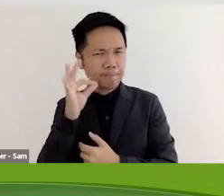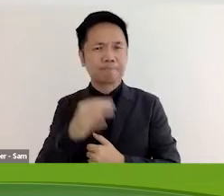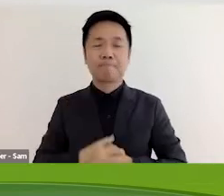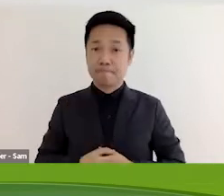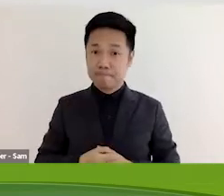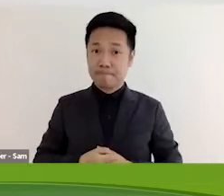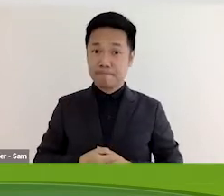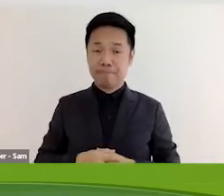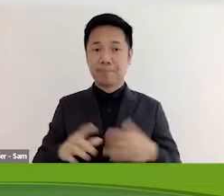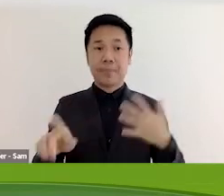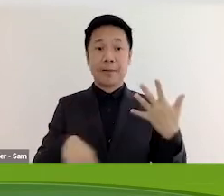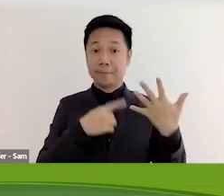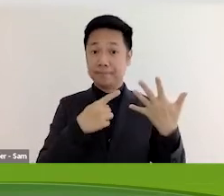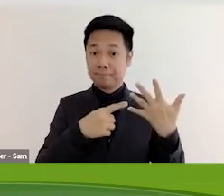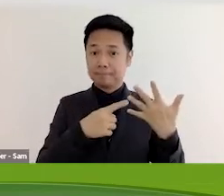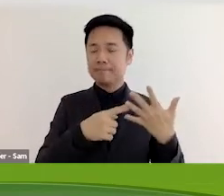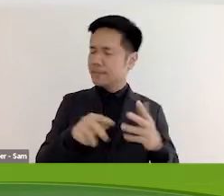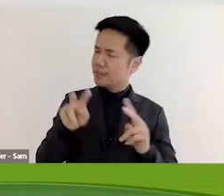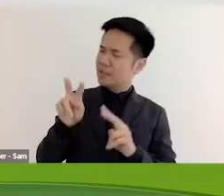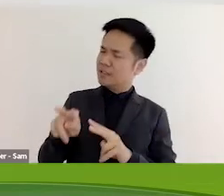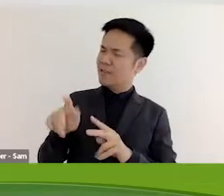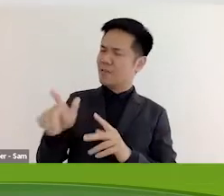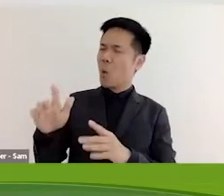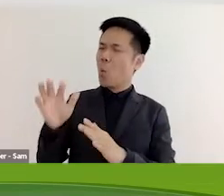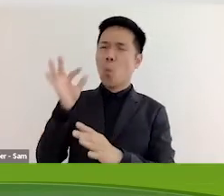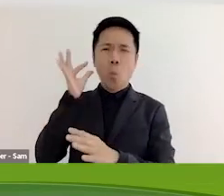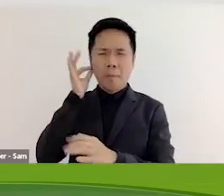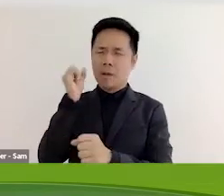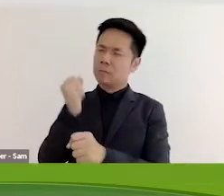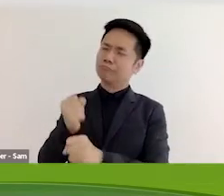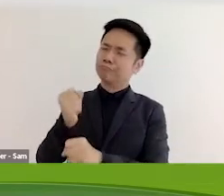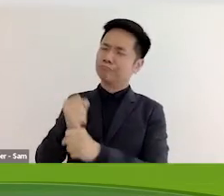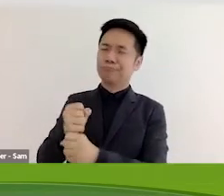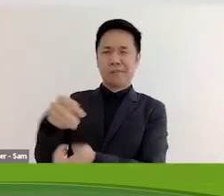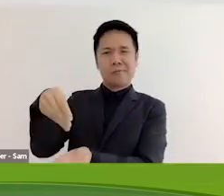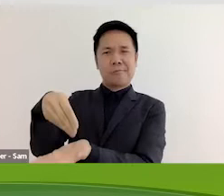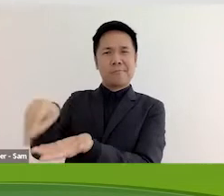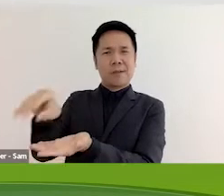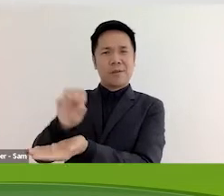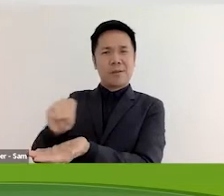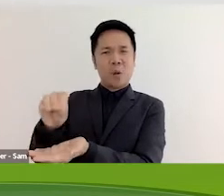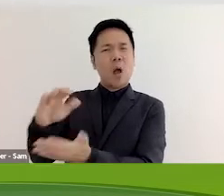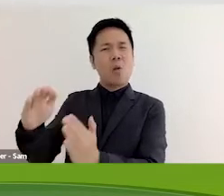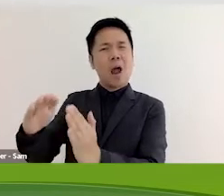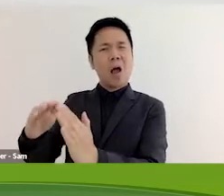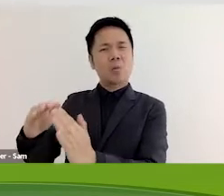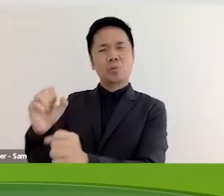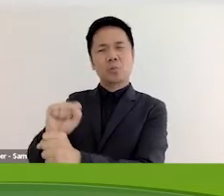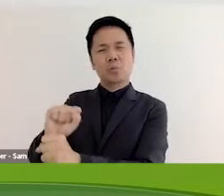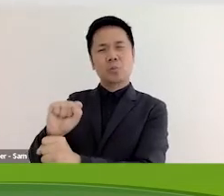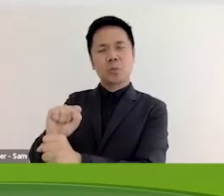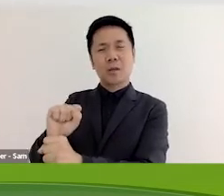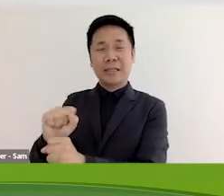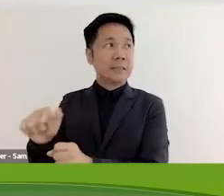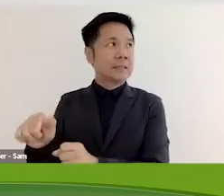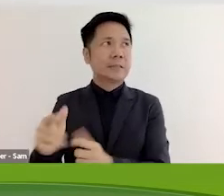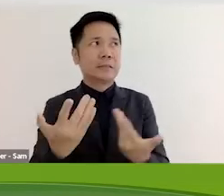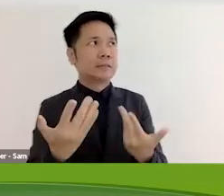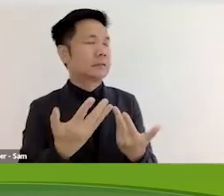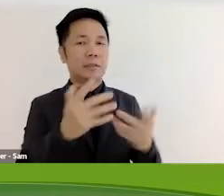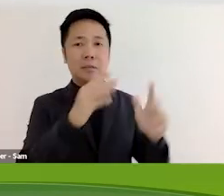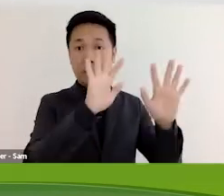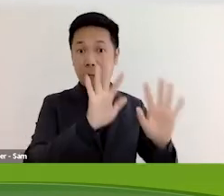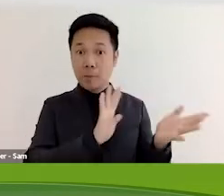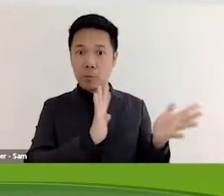women's unpaid care and domestic work, including its exacerbation when having to respond to the impacts of climate